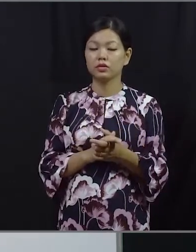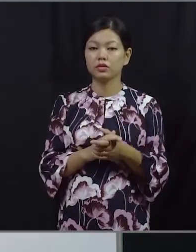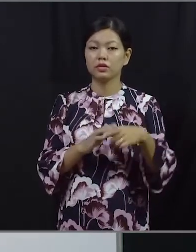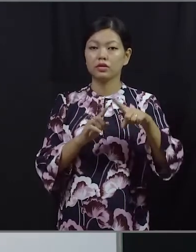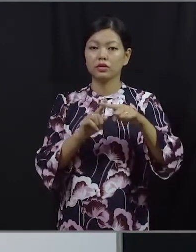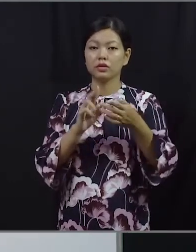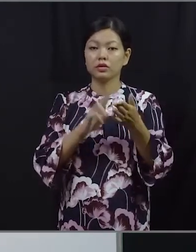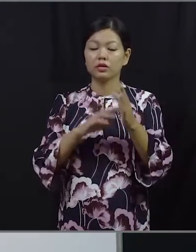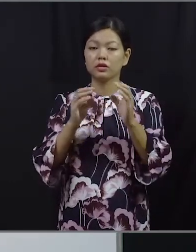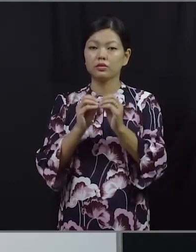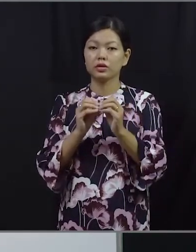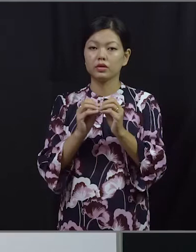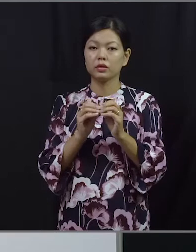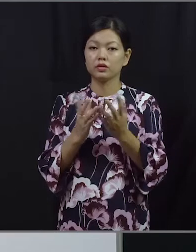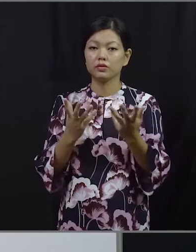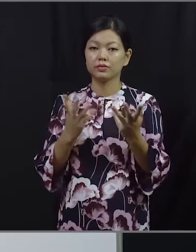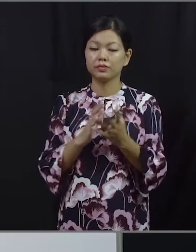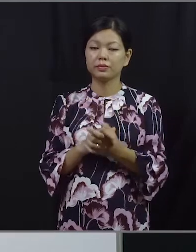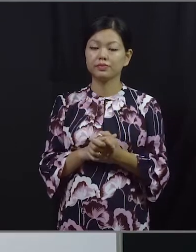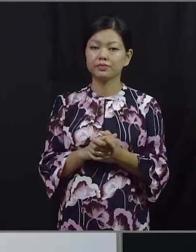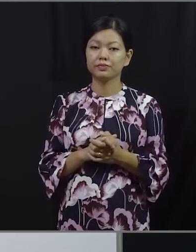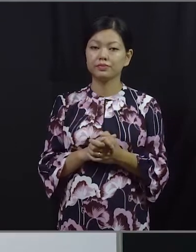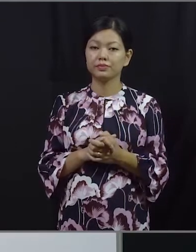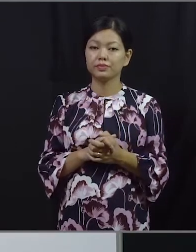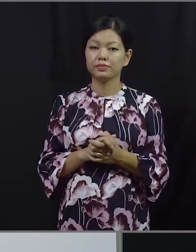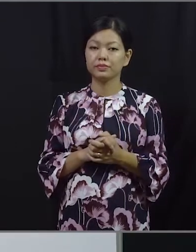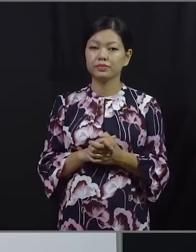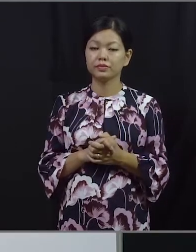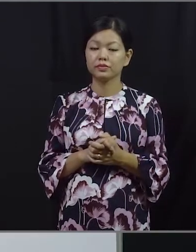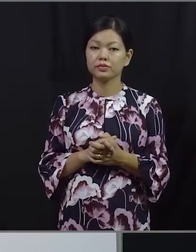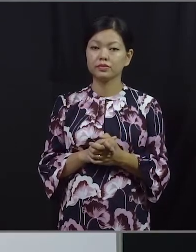beta we will consider say